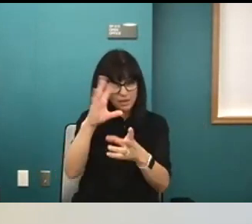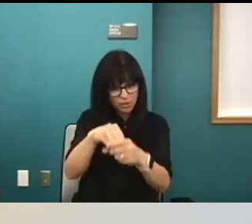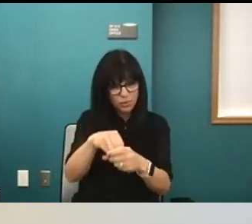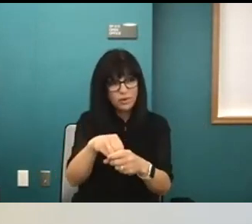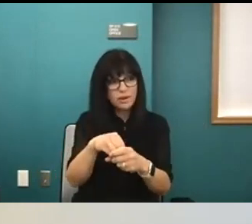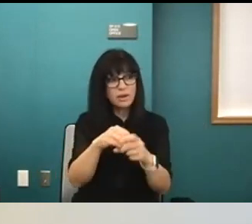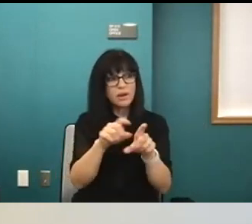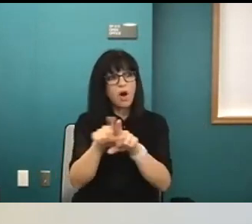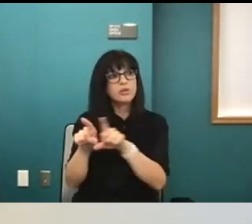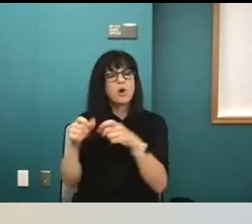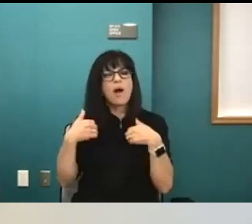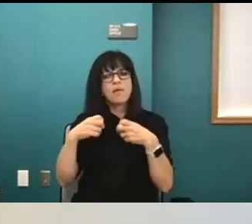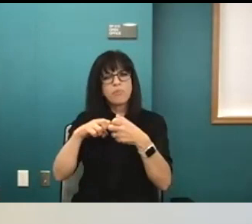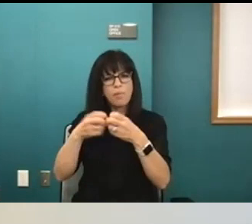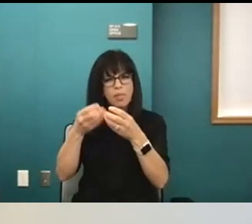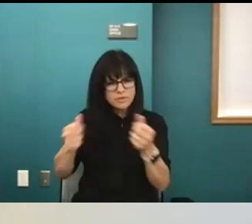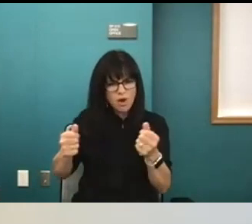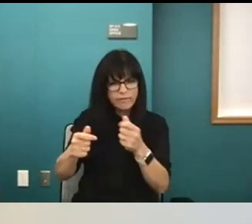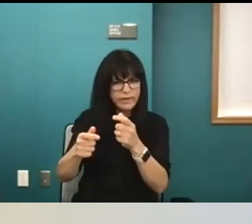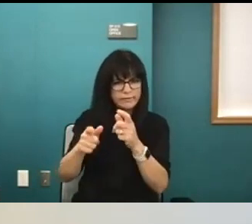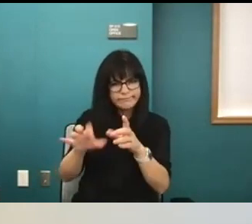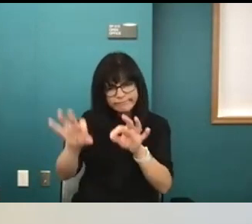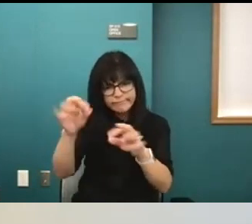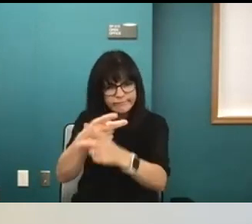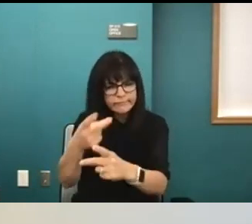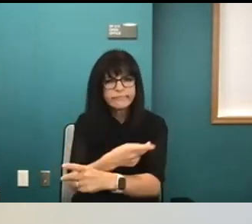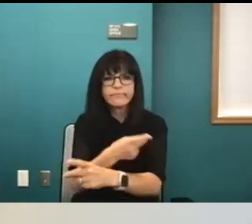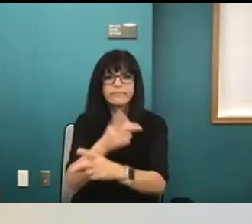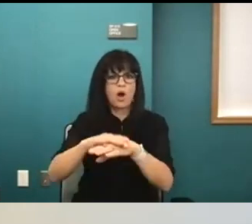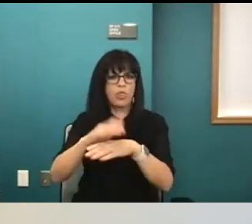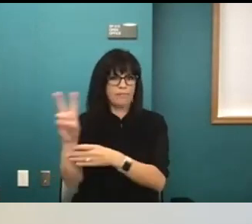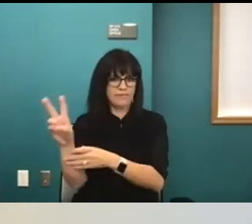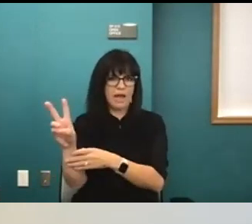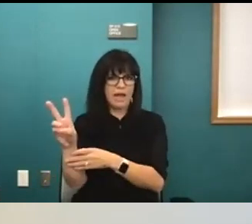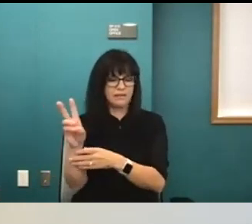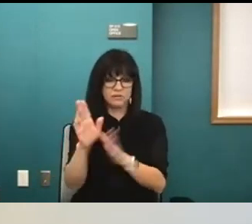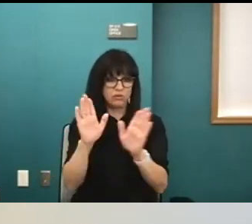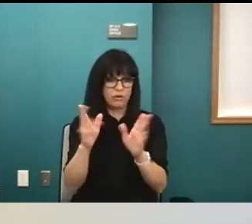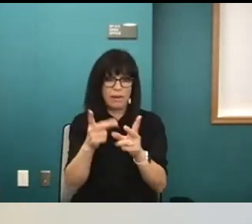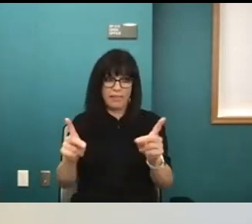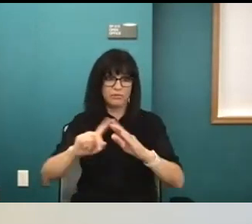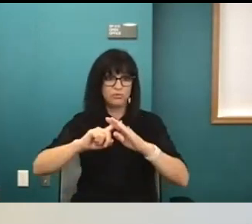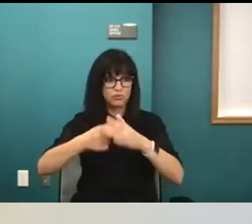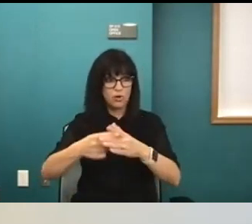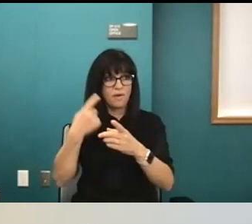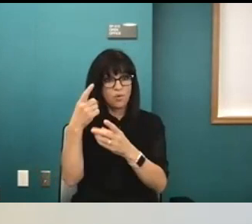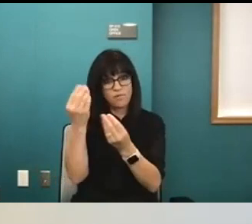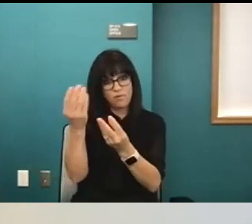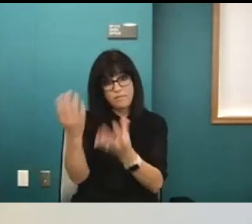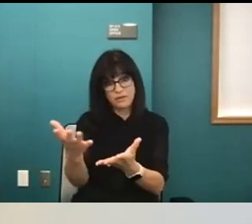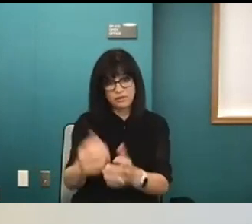some troubleshooting stuff on our website. So it's a great place to start if you need more information.